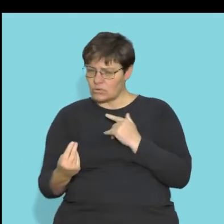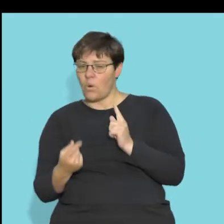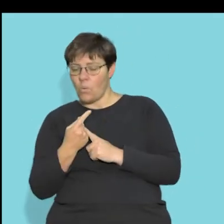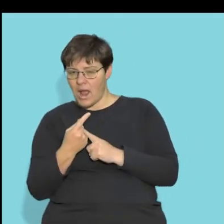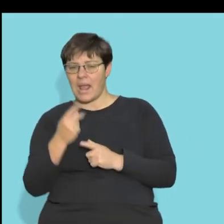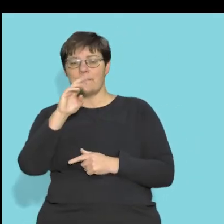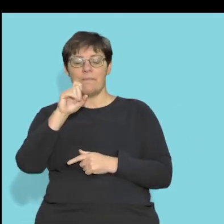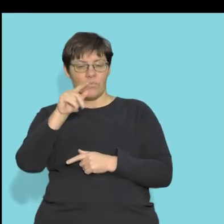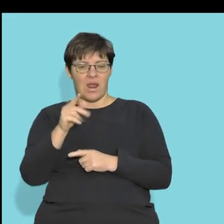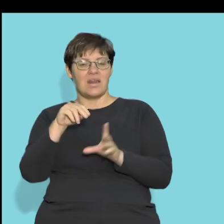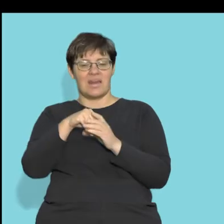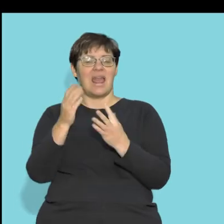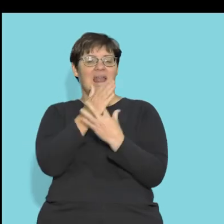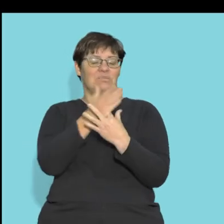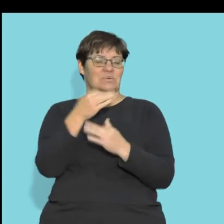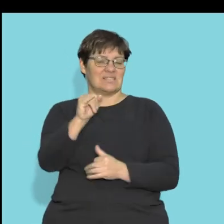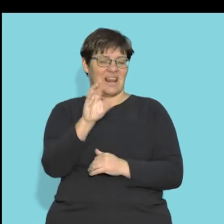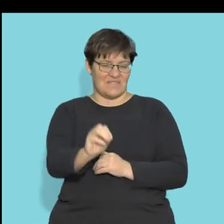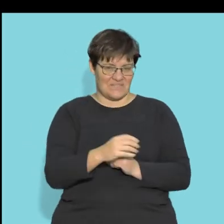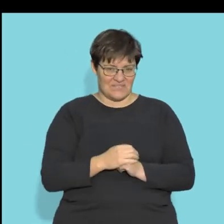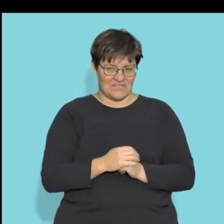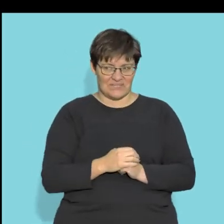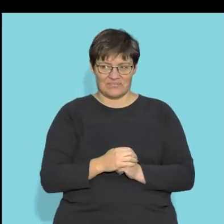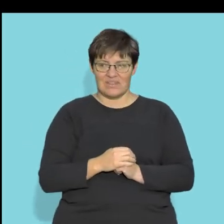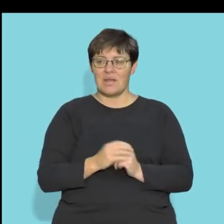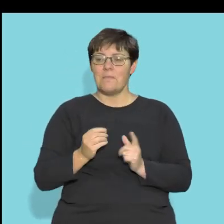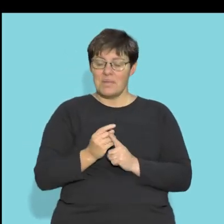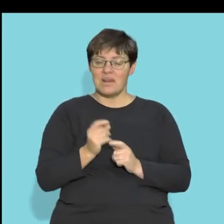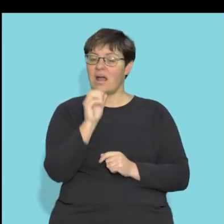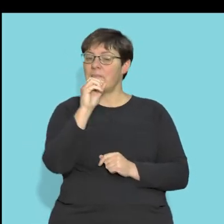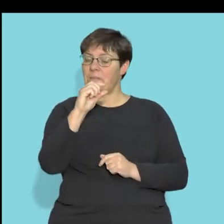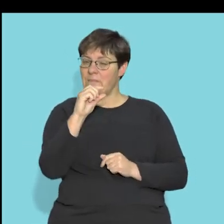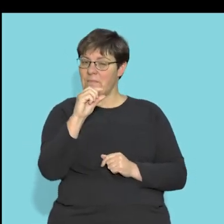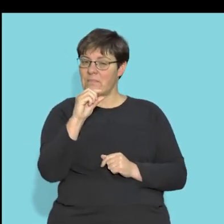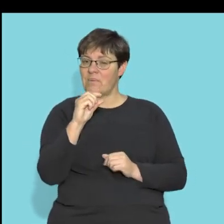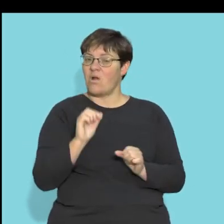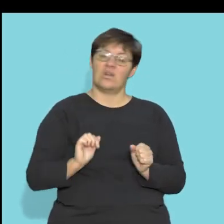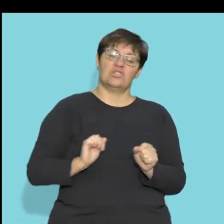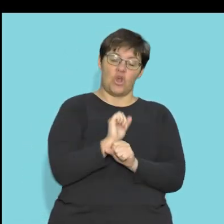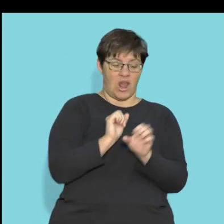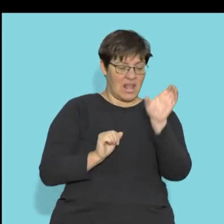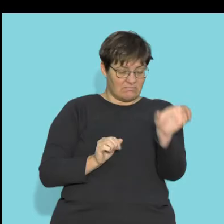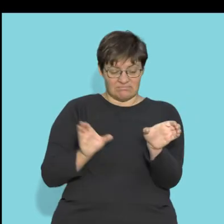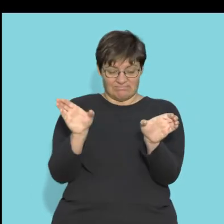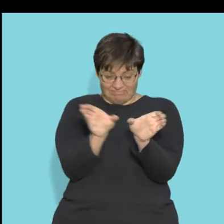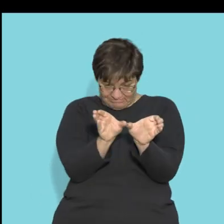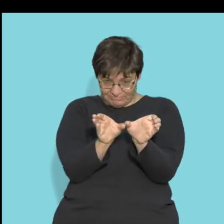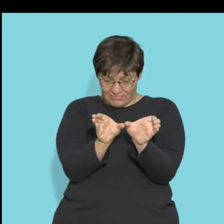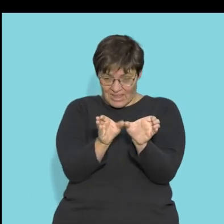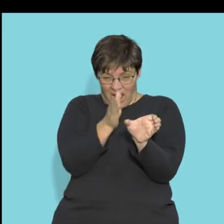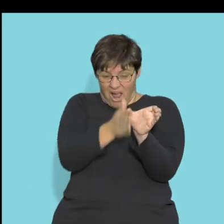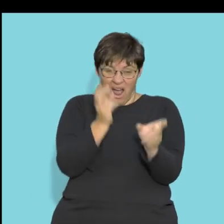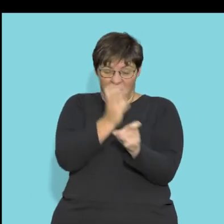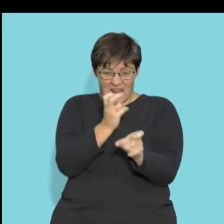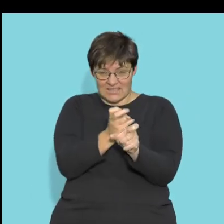is still in between it. But all I do is I don't have the solid cell wall in between these. And